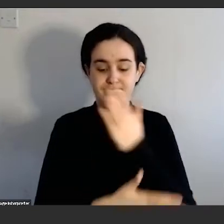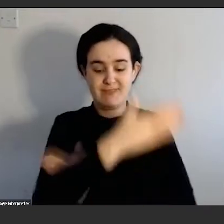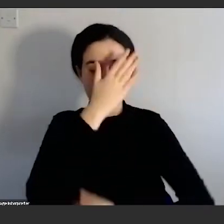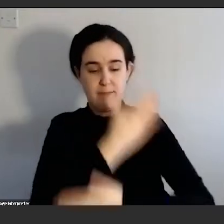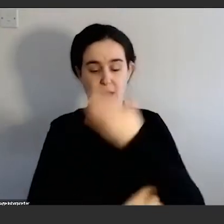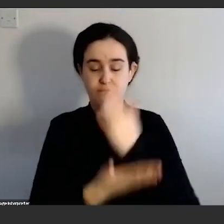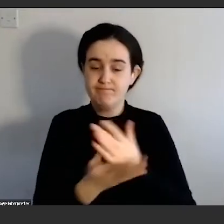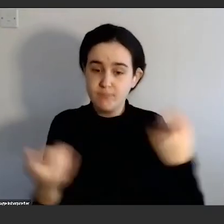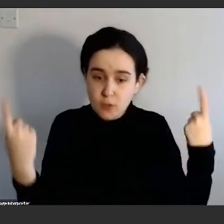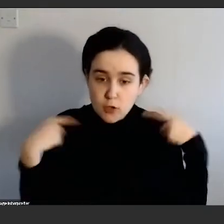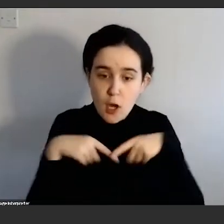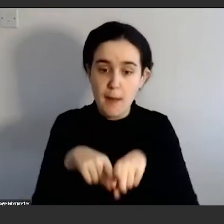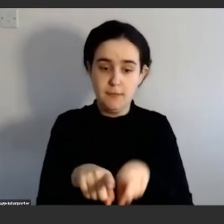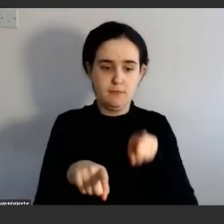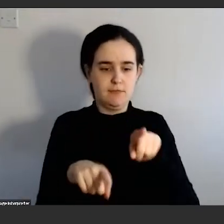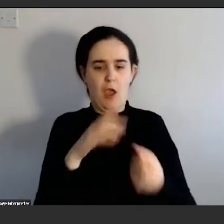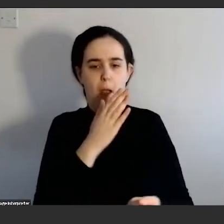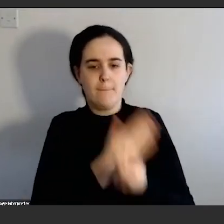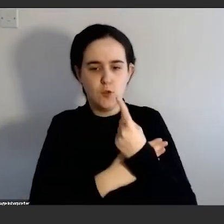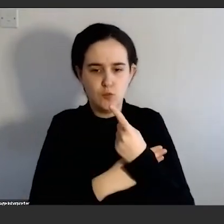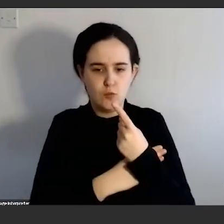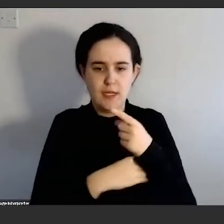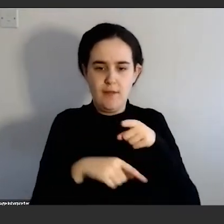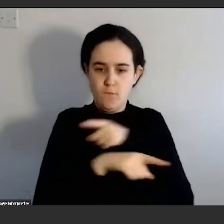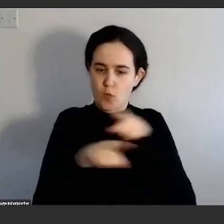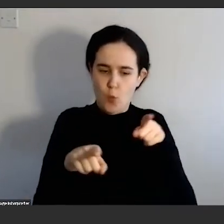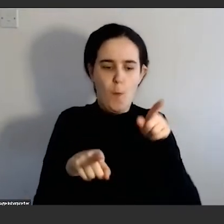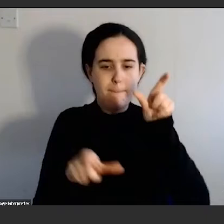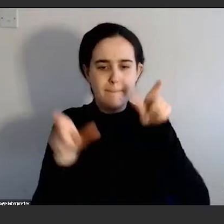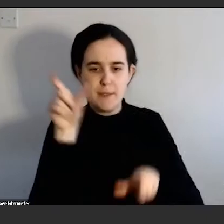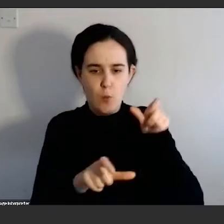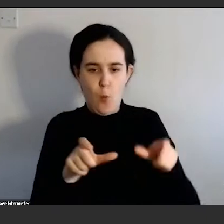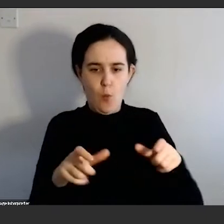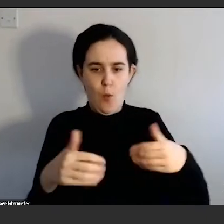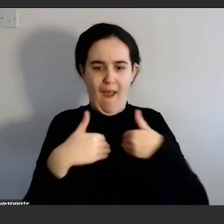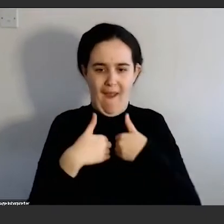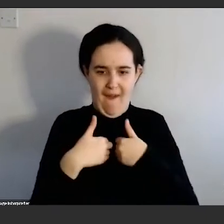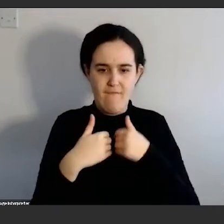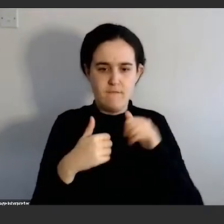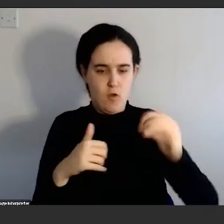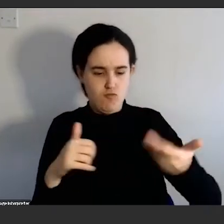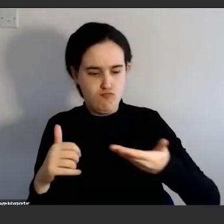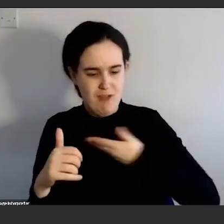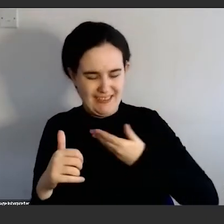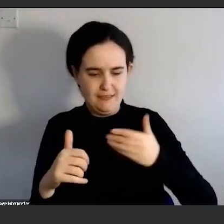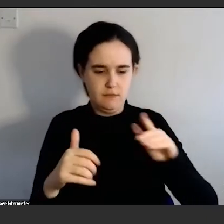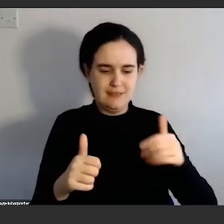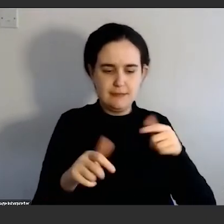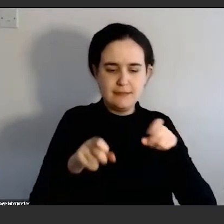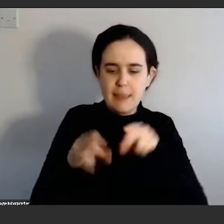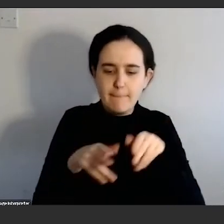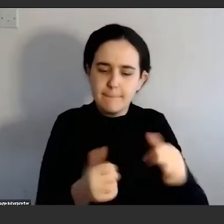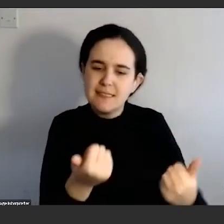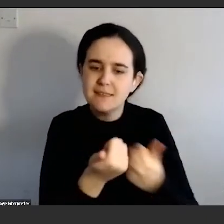heard, disability is common, it is prevalent. Sometimes it's obvious and sometimes it is not really noticeable.